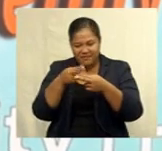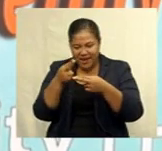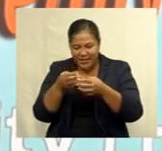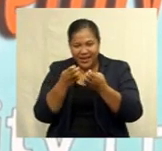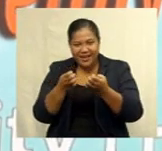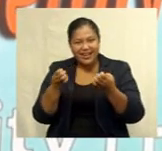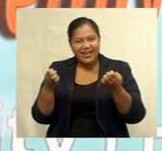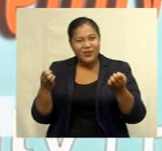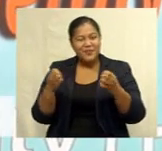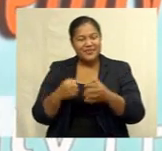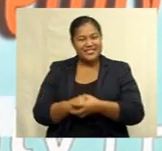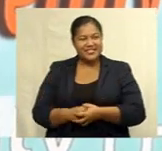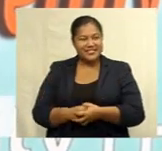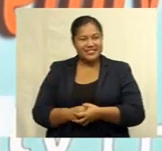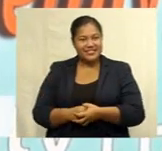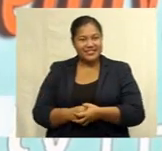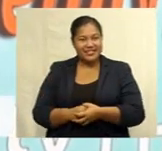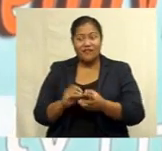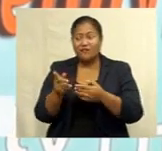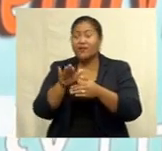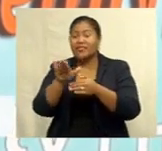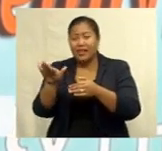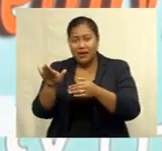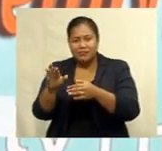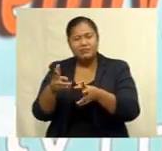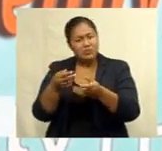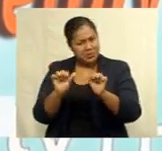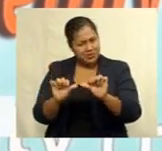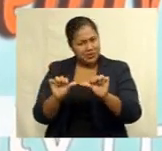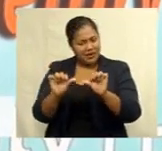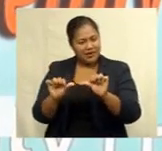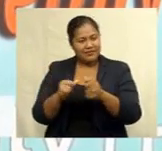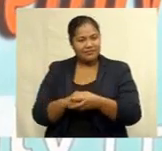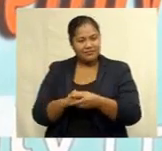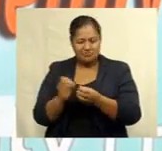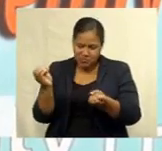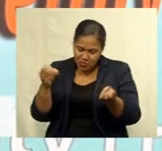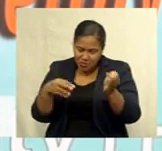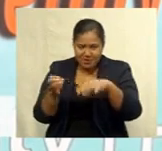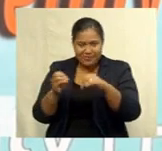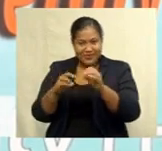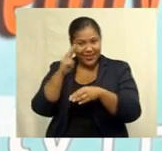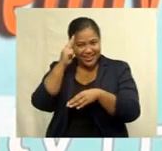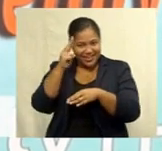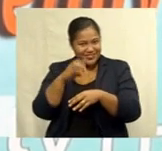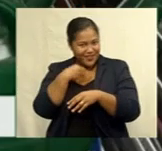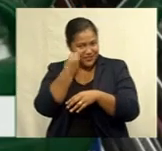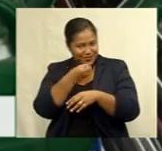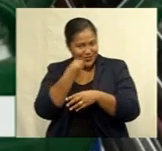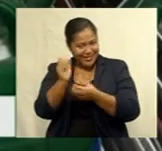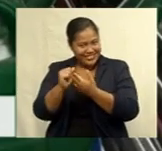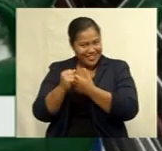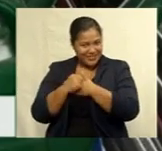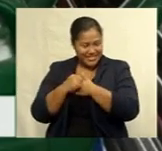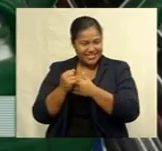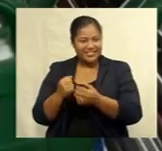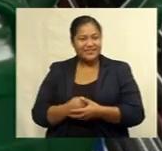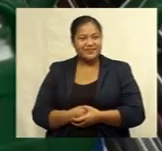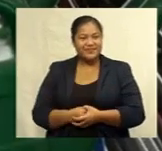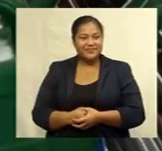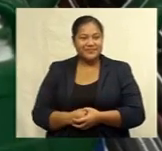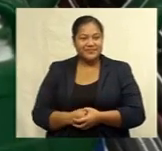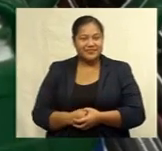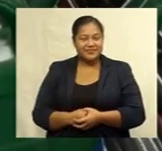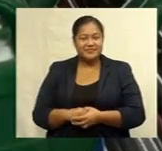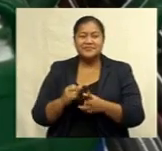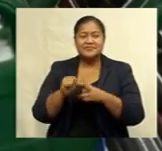materials for them to become productive contributors to the national food security. It